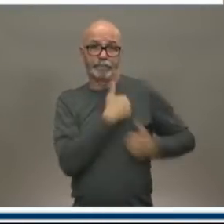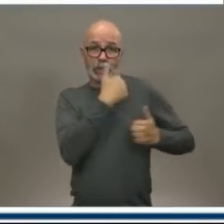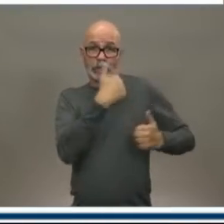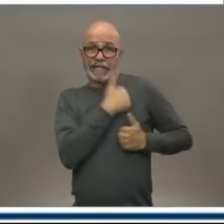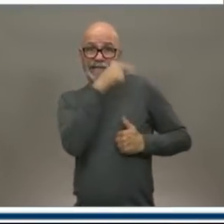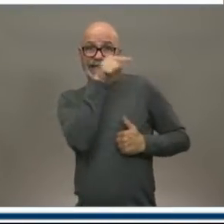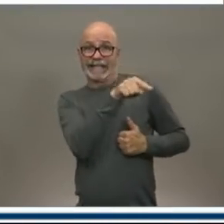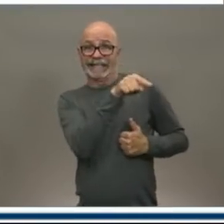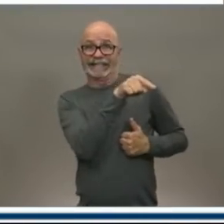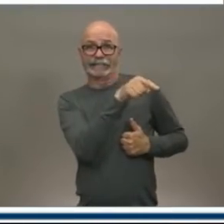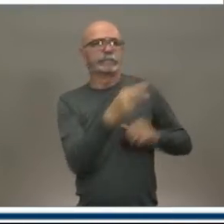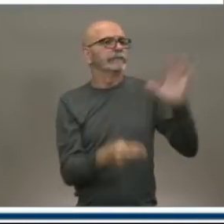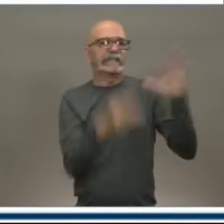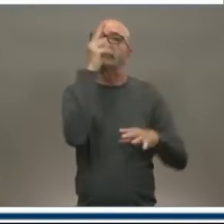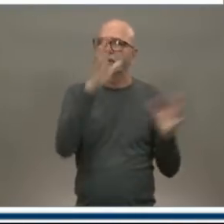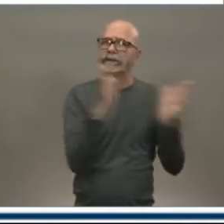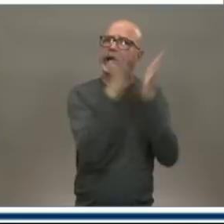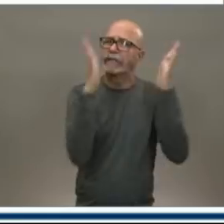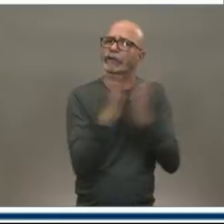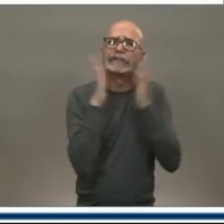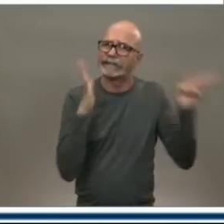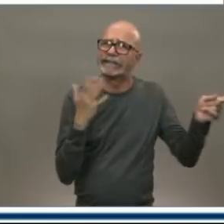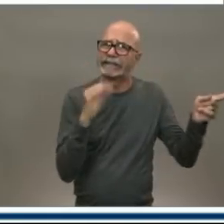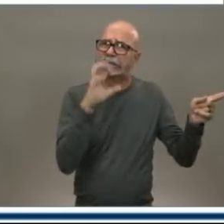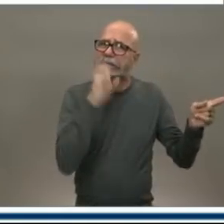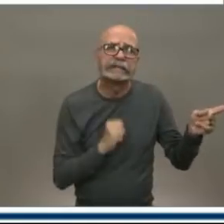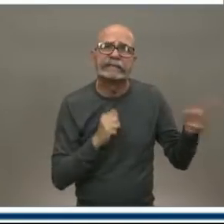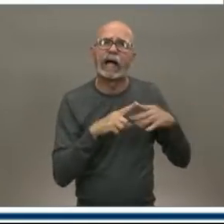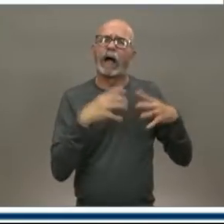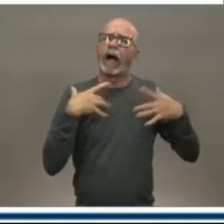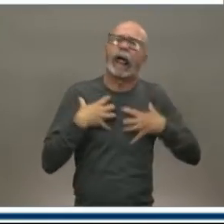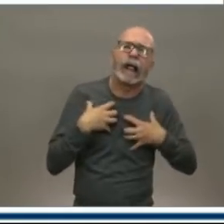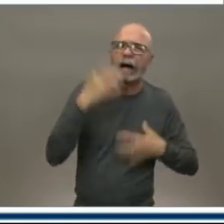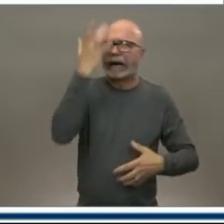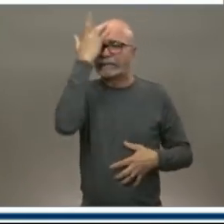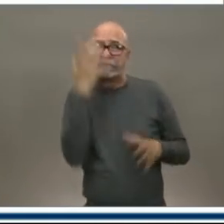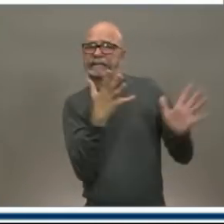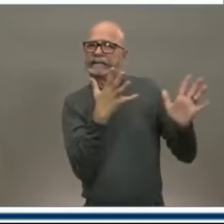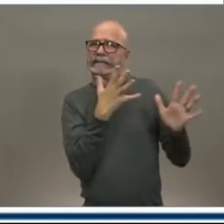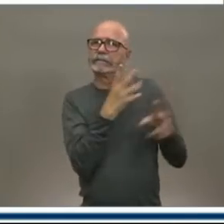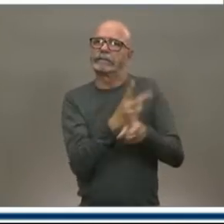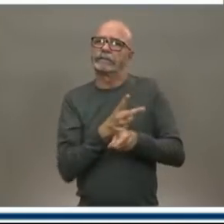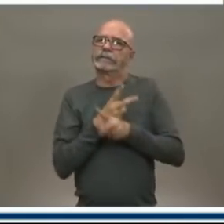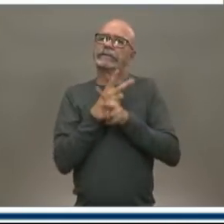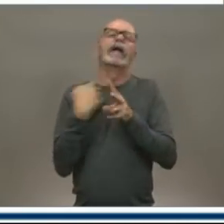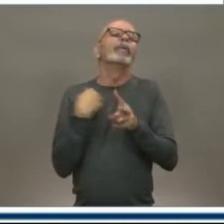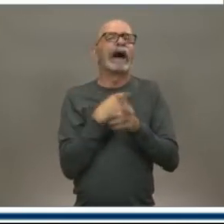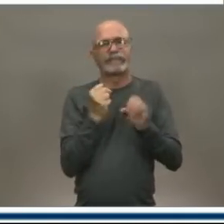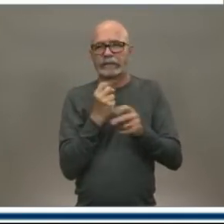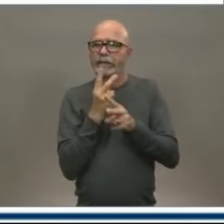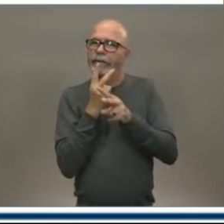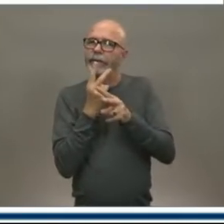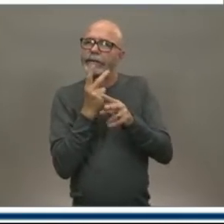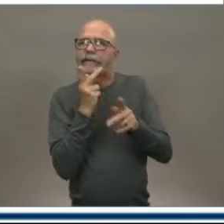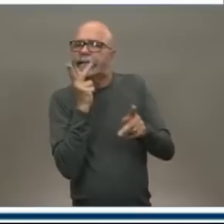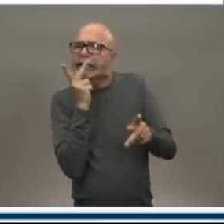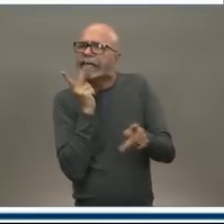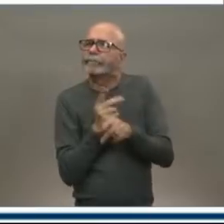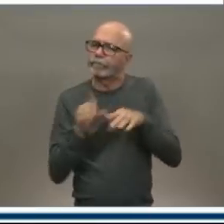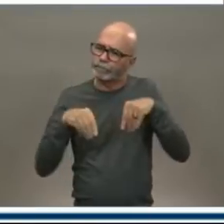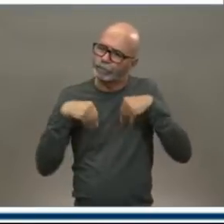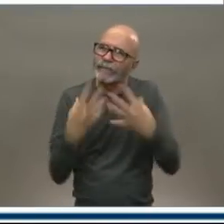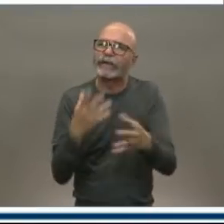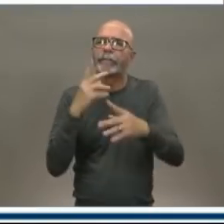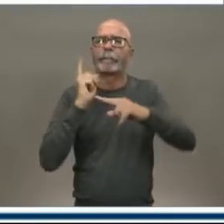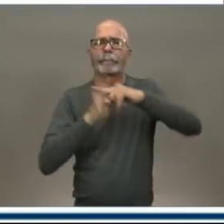at high risk from COVID-19, that we provide multiple levels of protection around